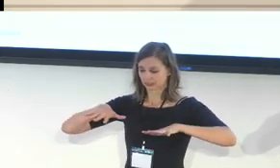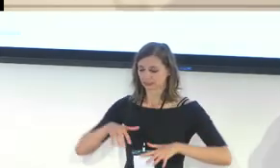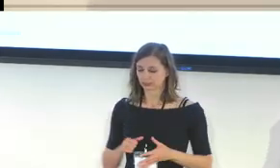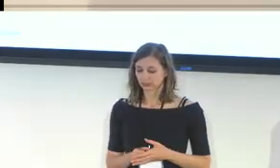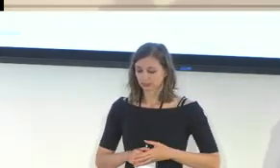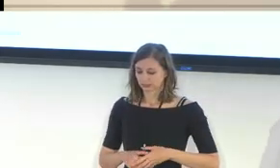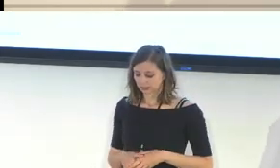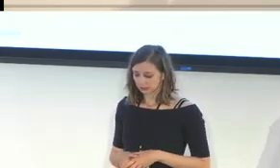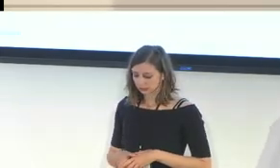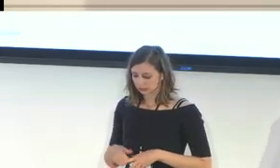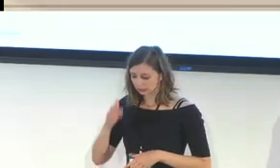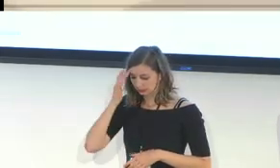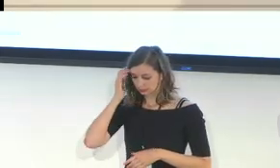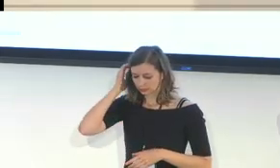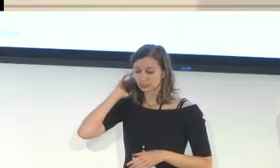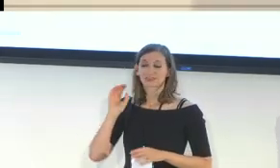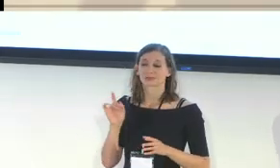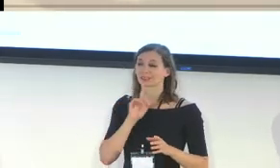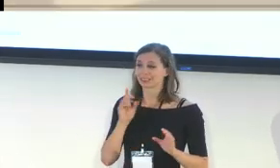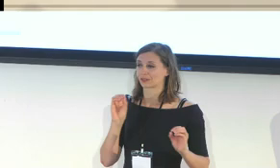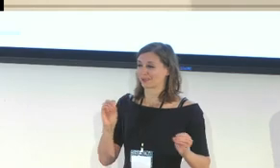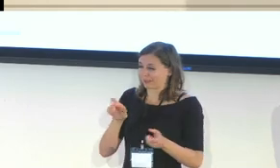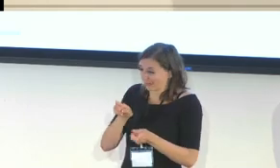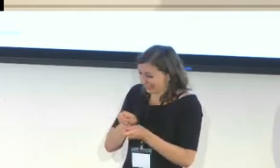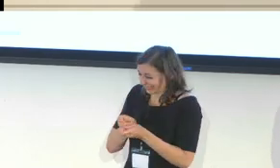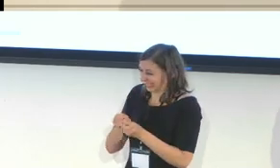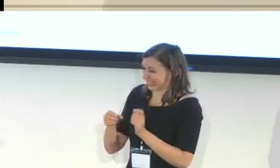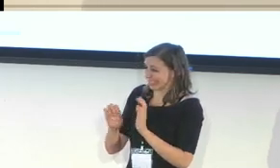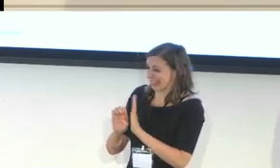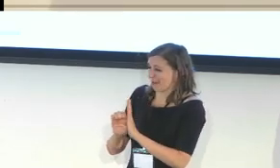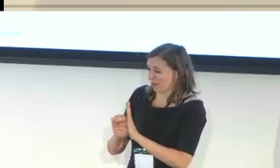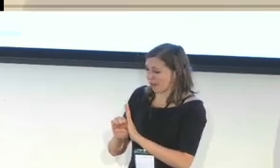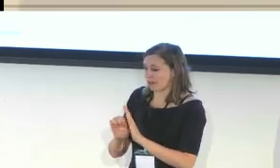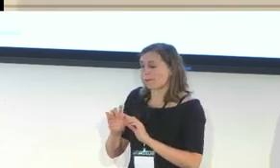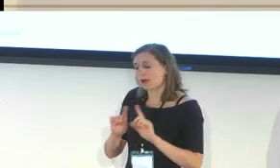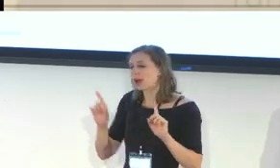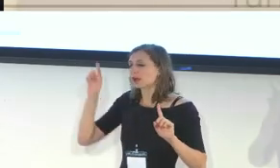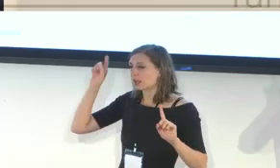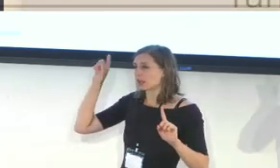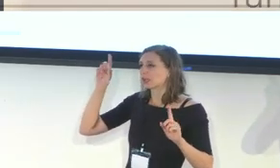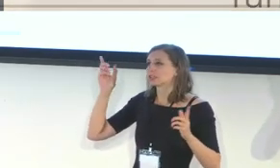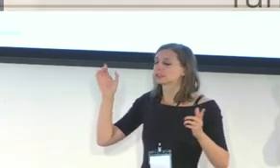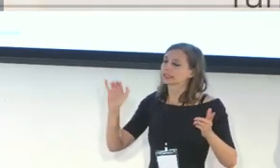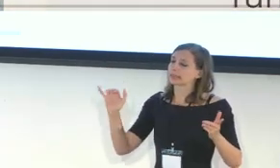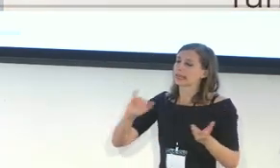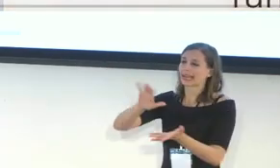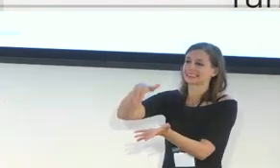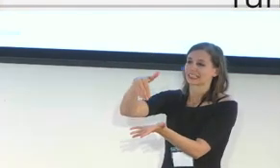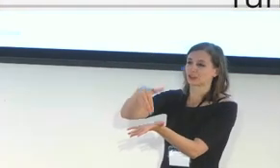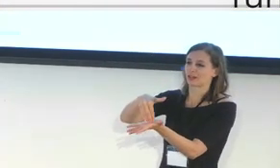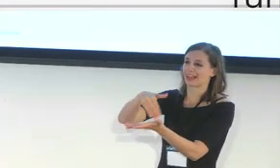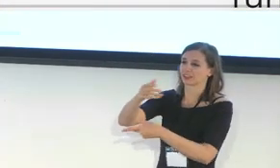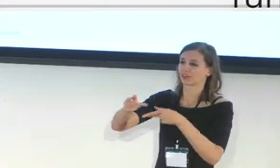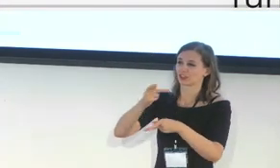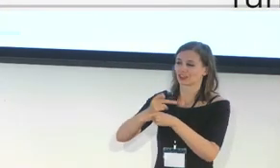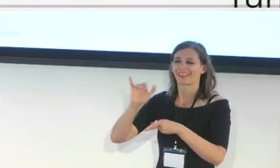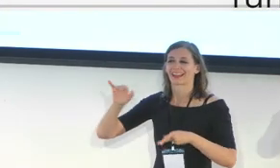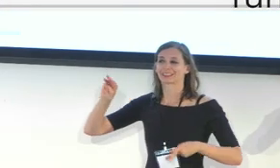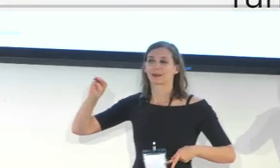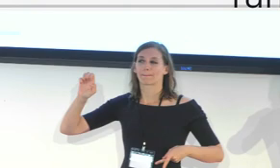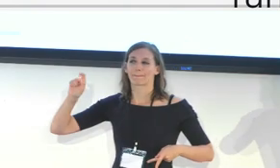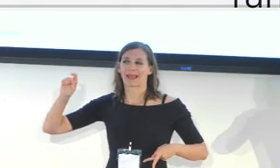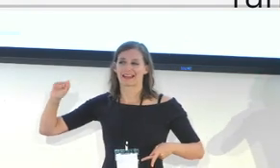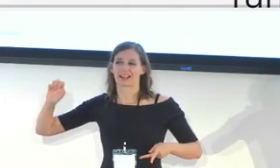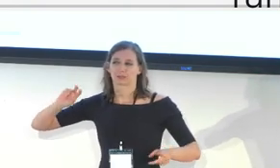moment. One aspect, one perspective is a centralized version of it, which is more Meta's perspective on what the metaverse